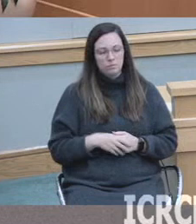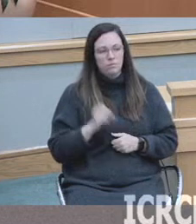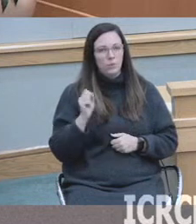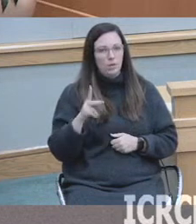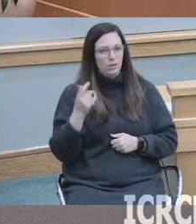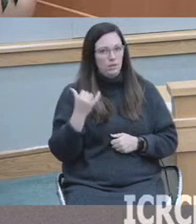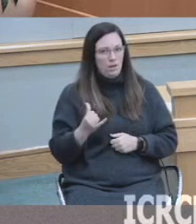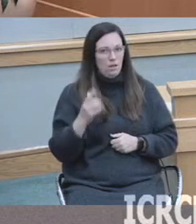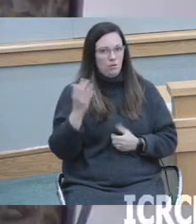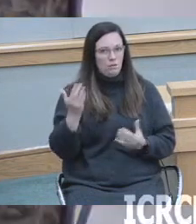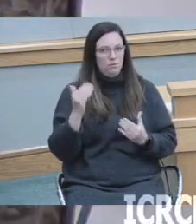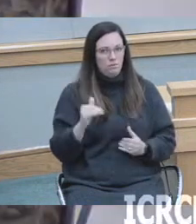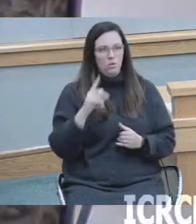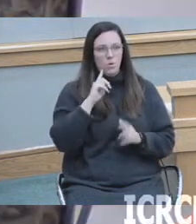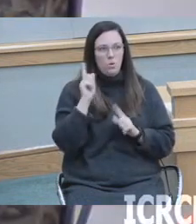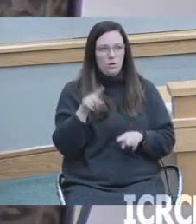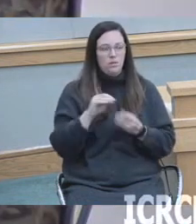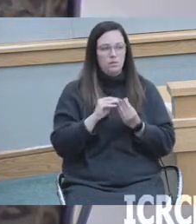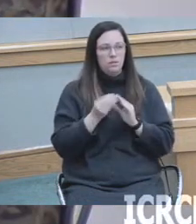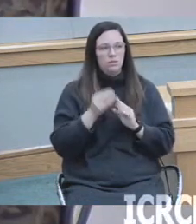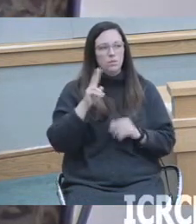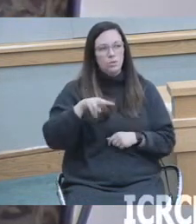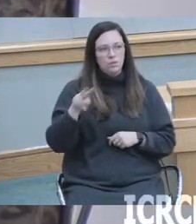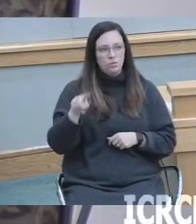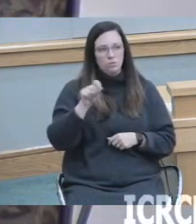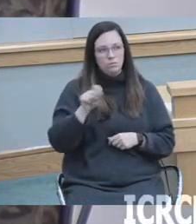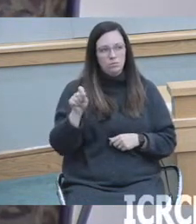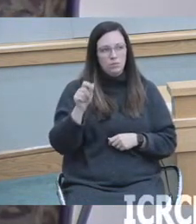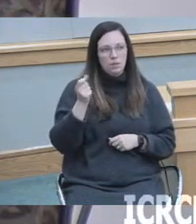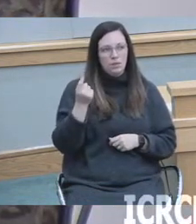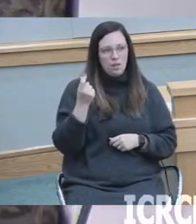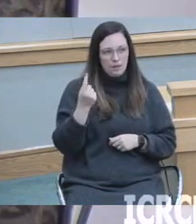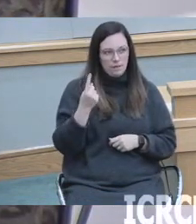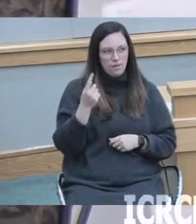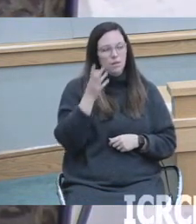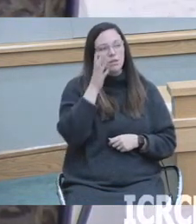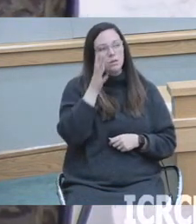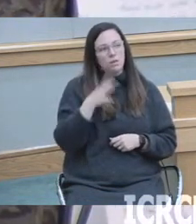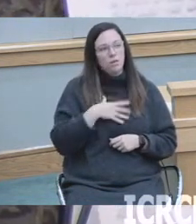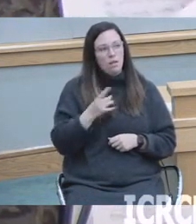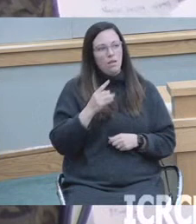now we'll go to ordinance 23-11, and I'd like a motion to read it by title only.